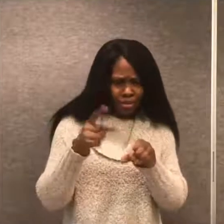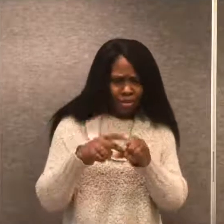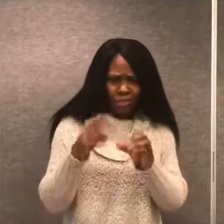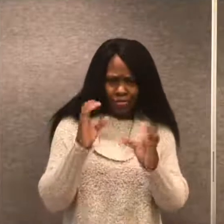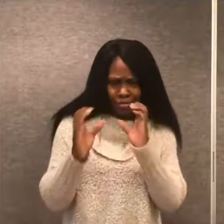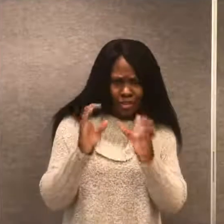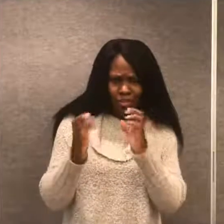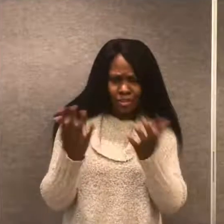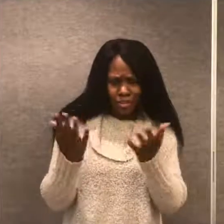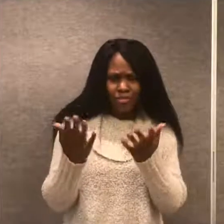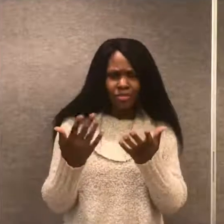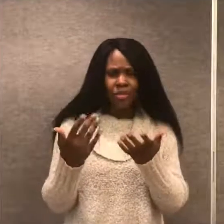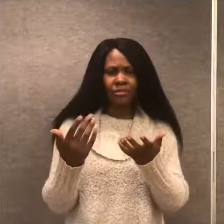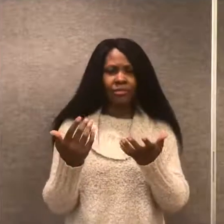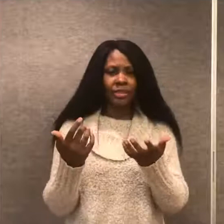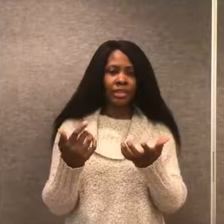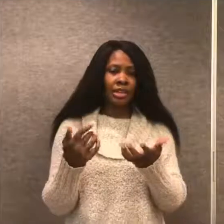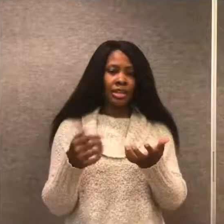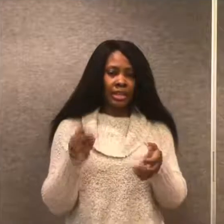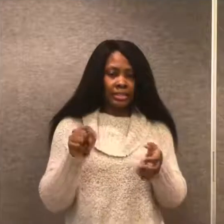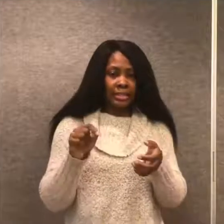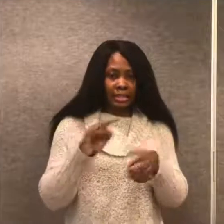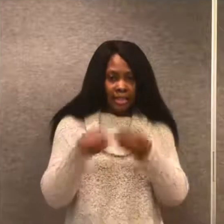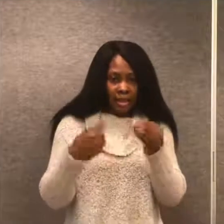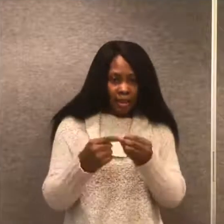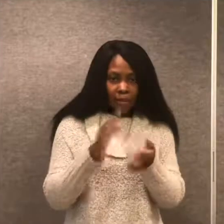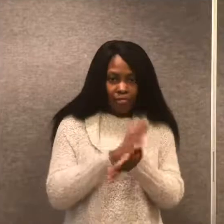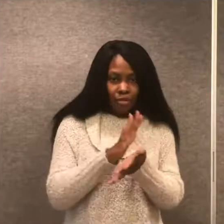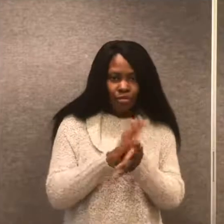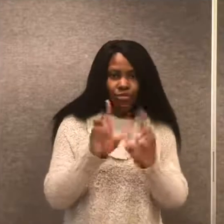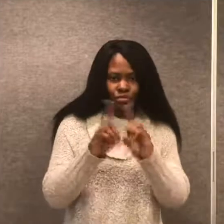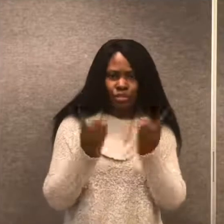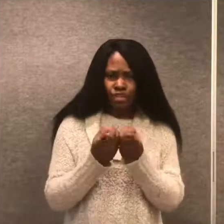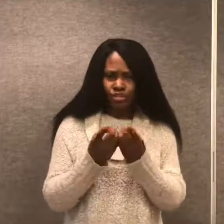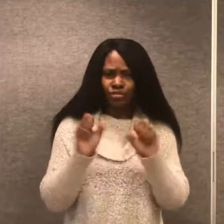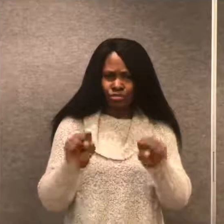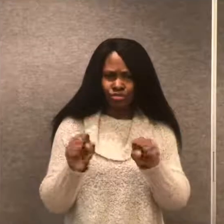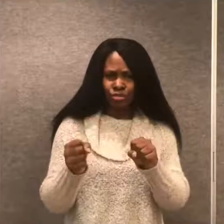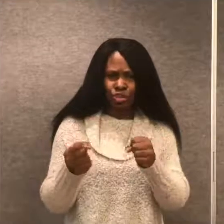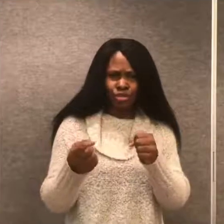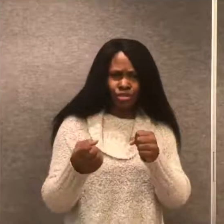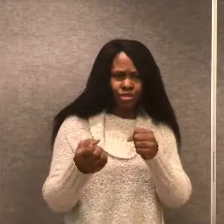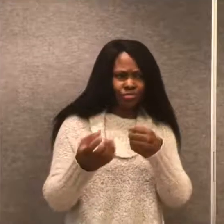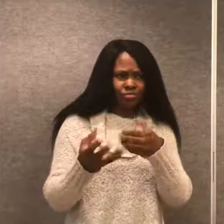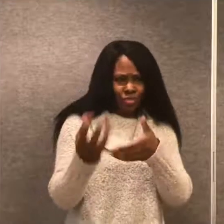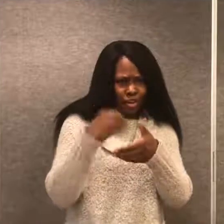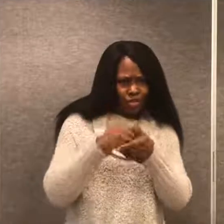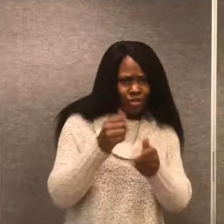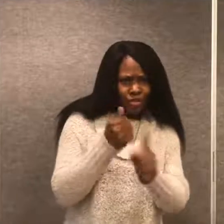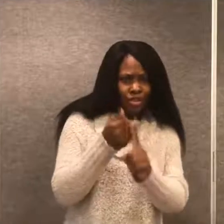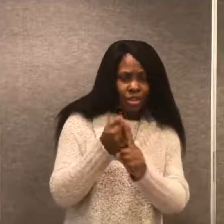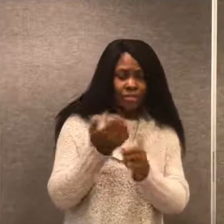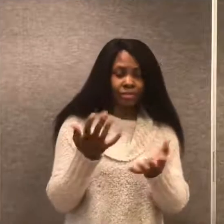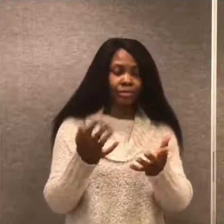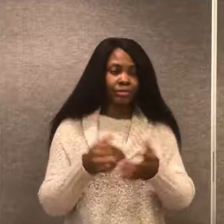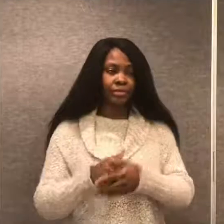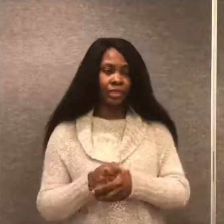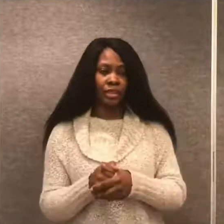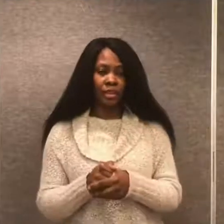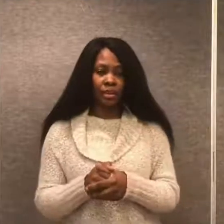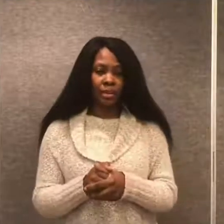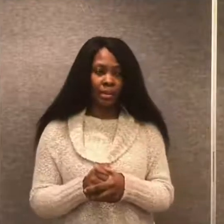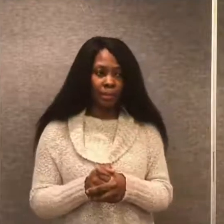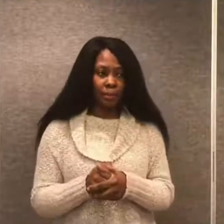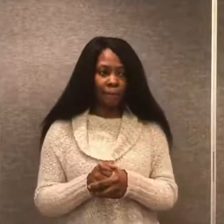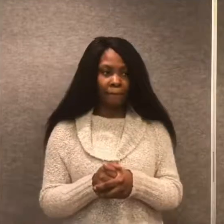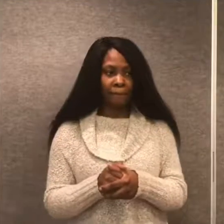want any of y'all to think that you can't chime in. I mean, if you want to have further information or chime in on that